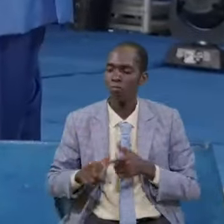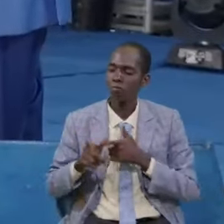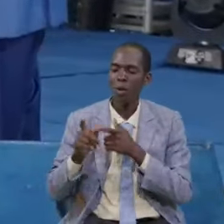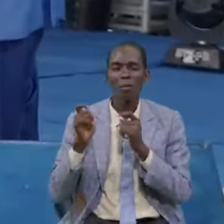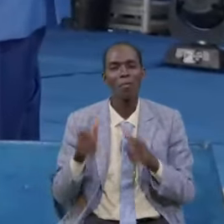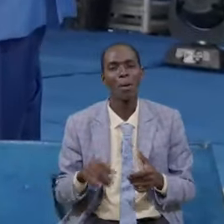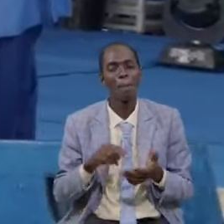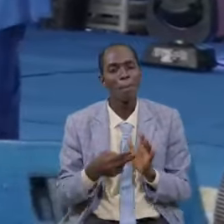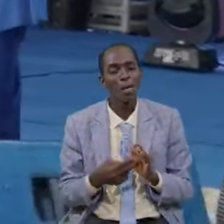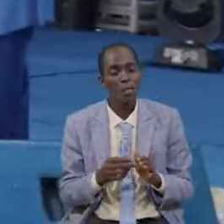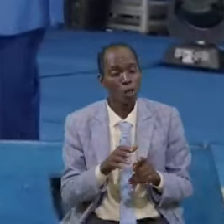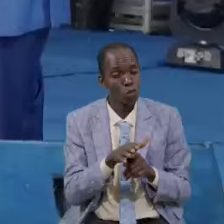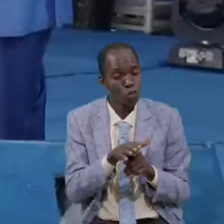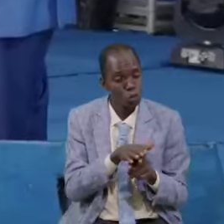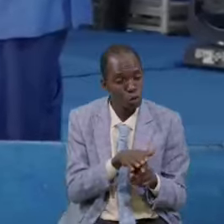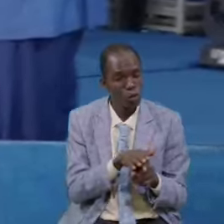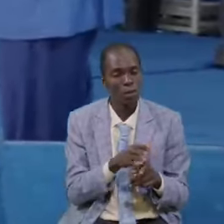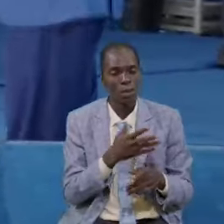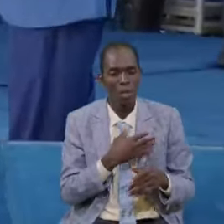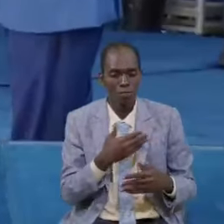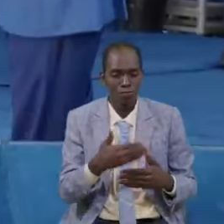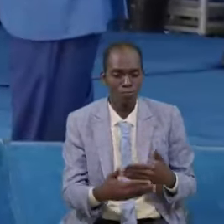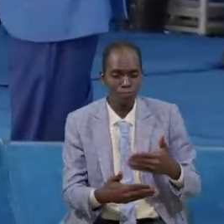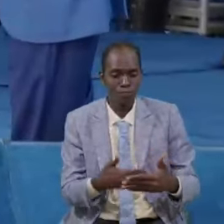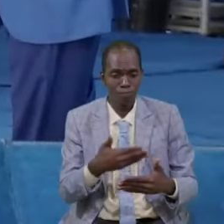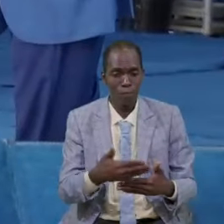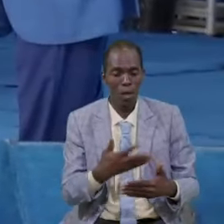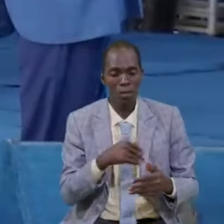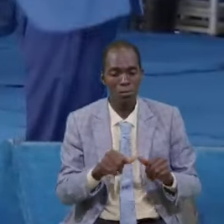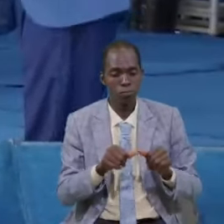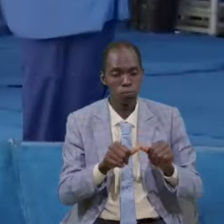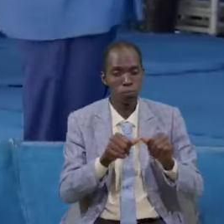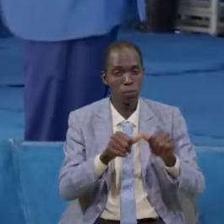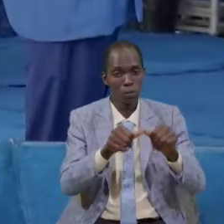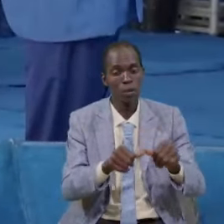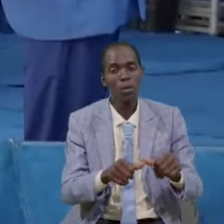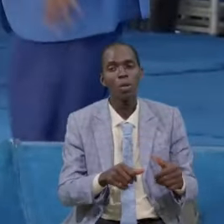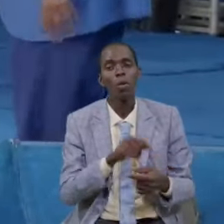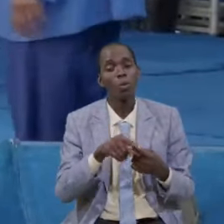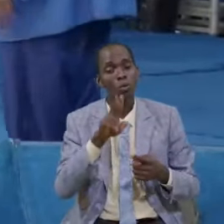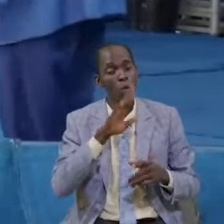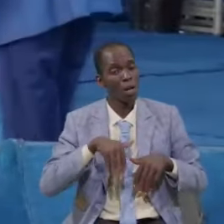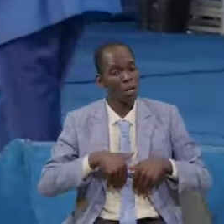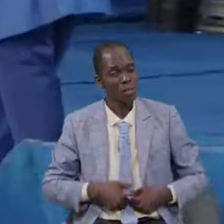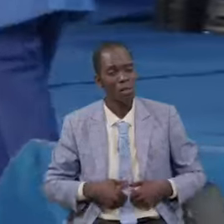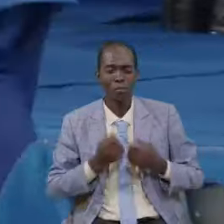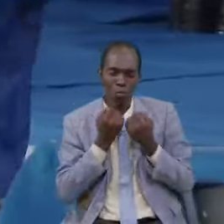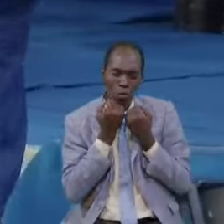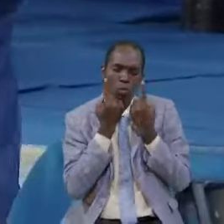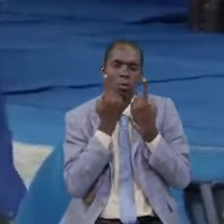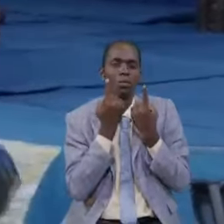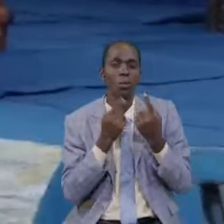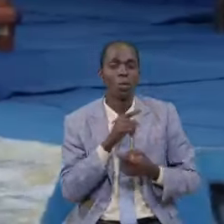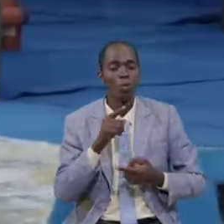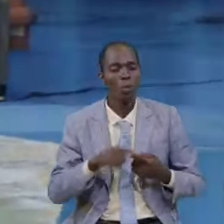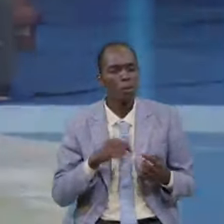and patiently you're moving on. Even when you're tired, wake up. Even when it appears, "I